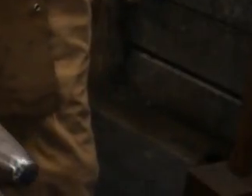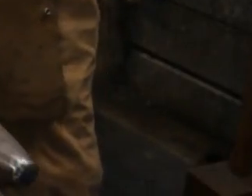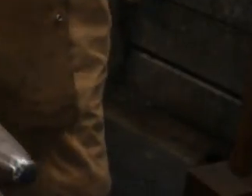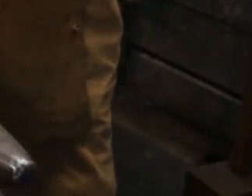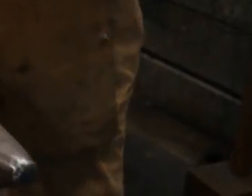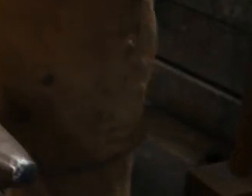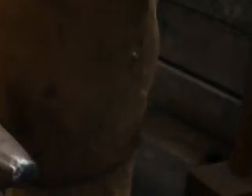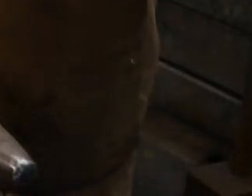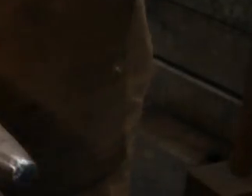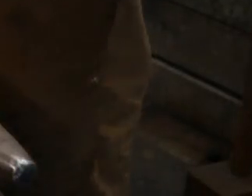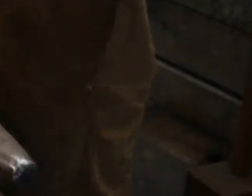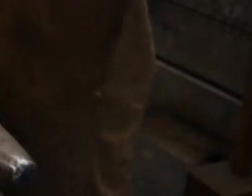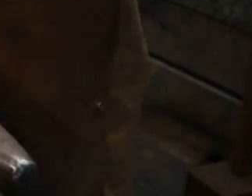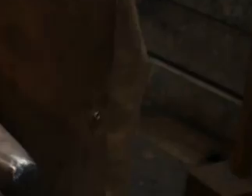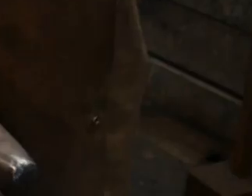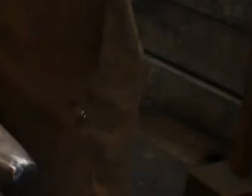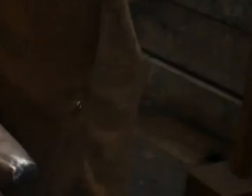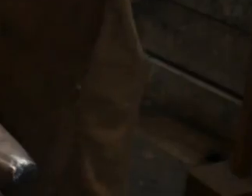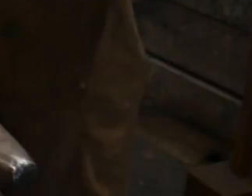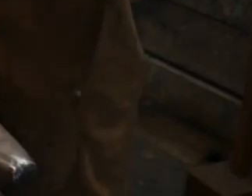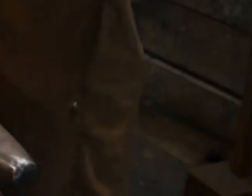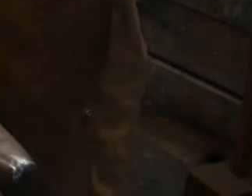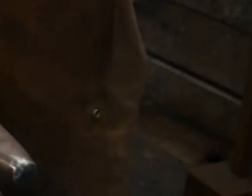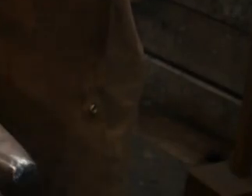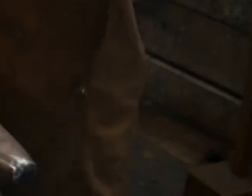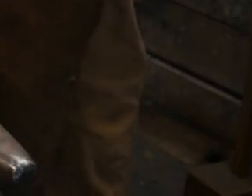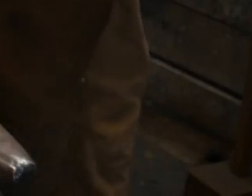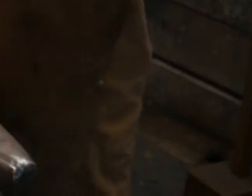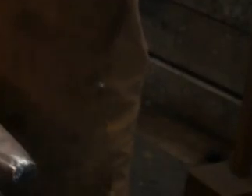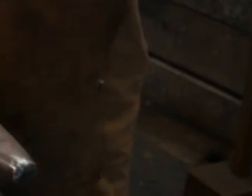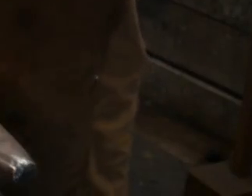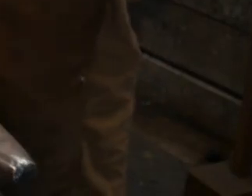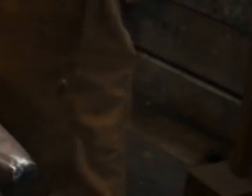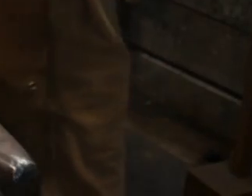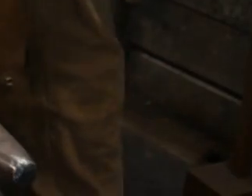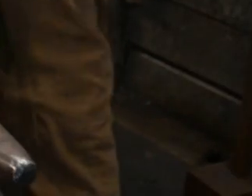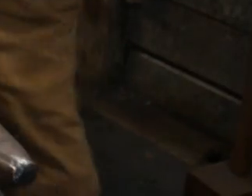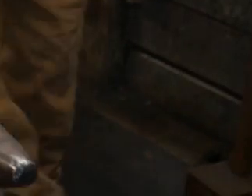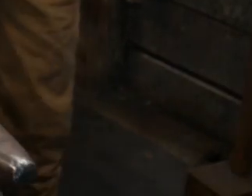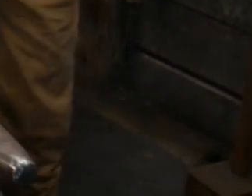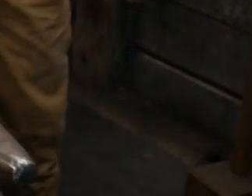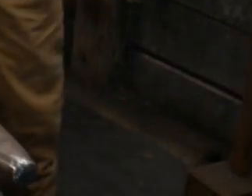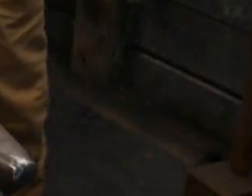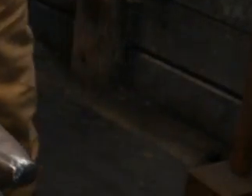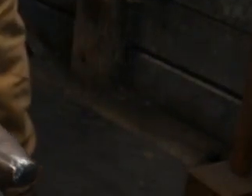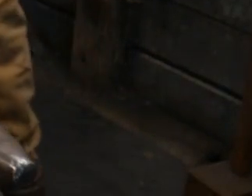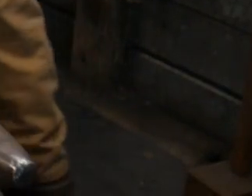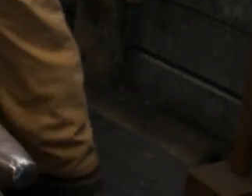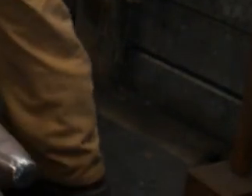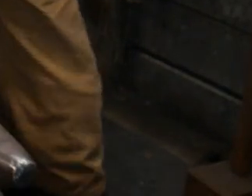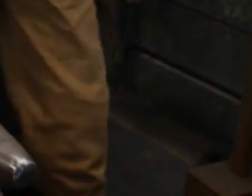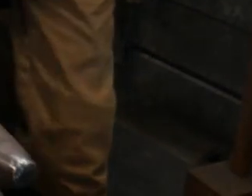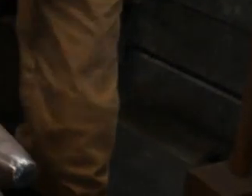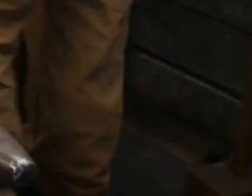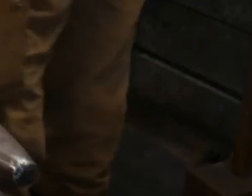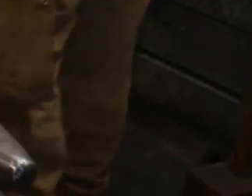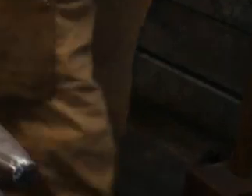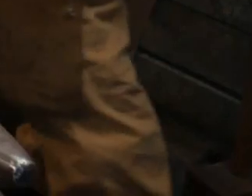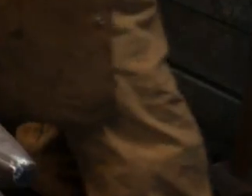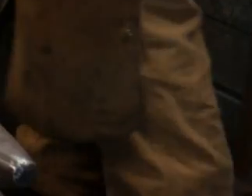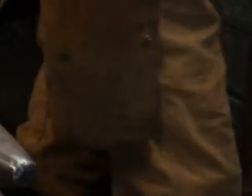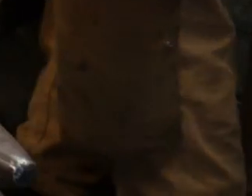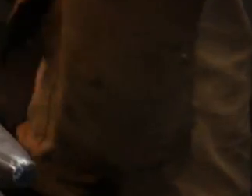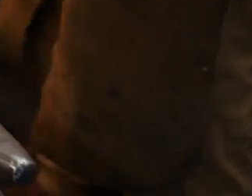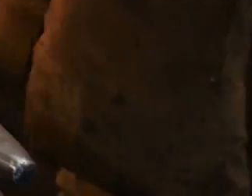Basically, I'm just going to hammer it on the anvil, and then I'm just going to continue to spread out the material.